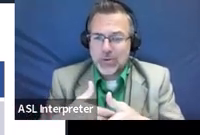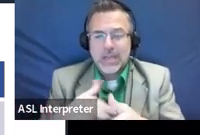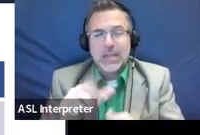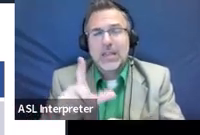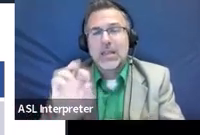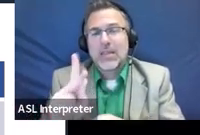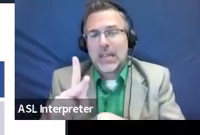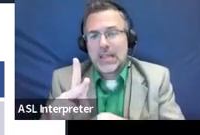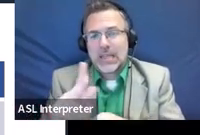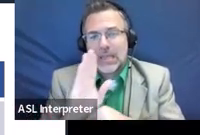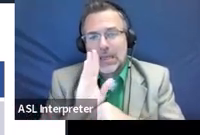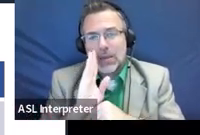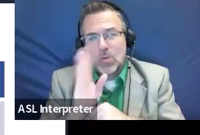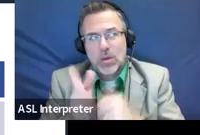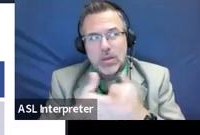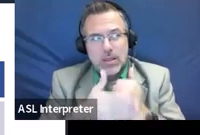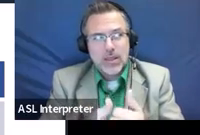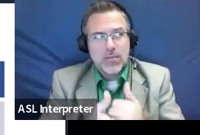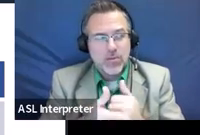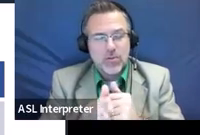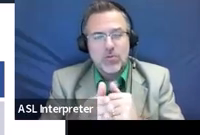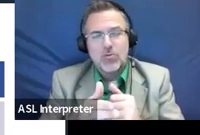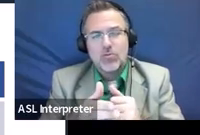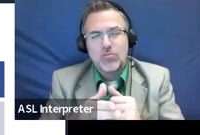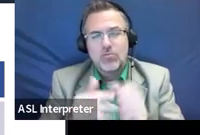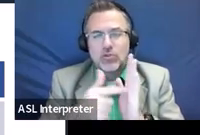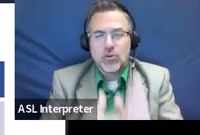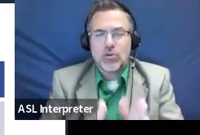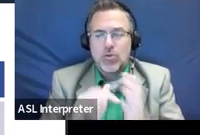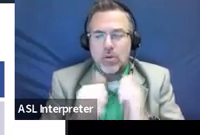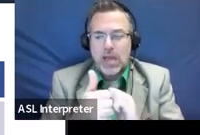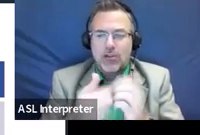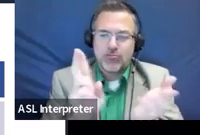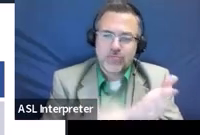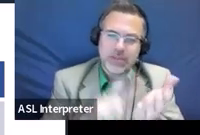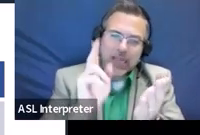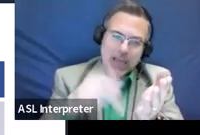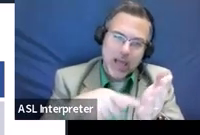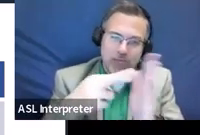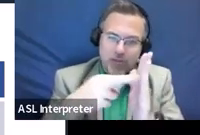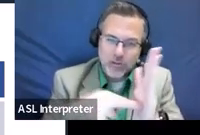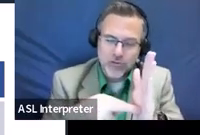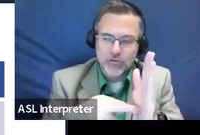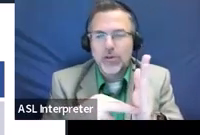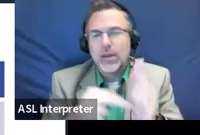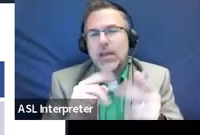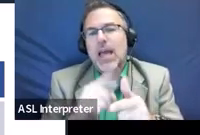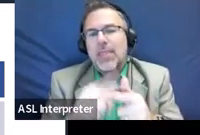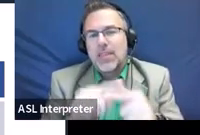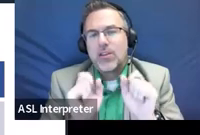to register for these. And then you can attend the training.